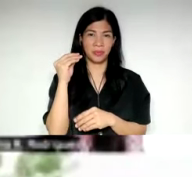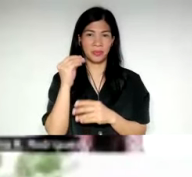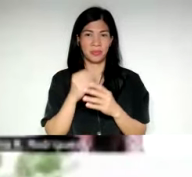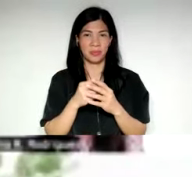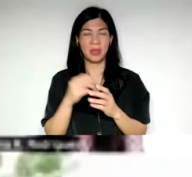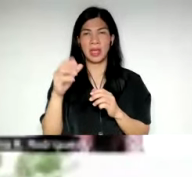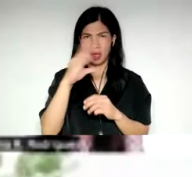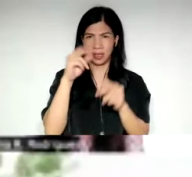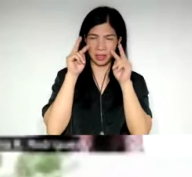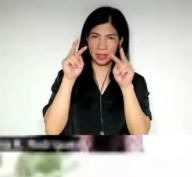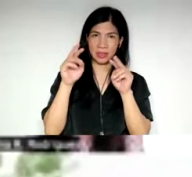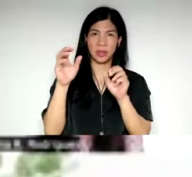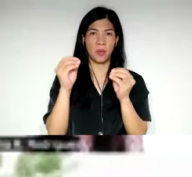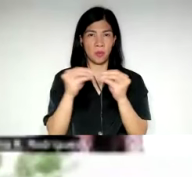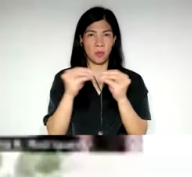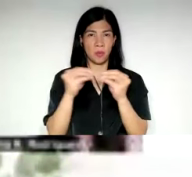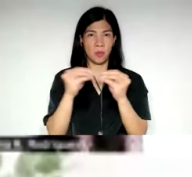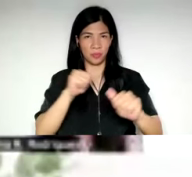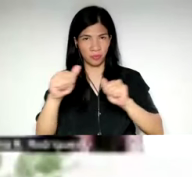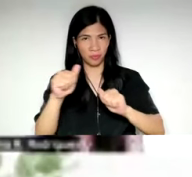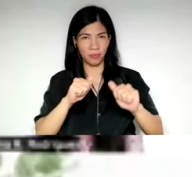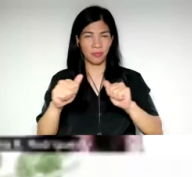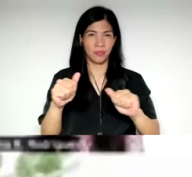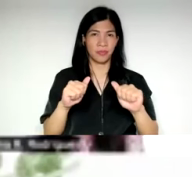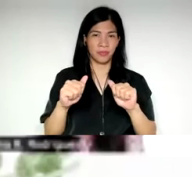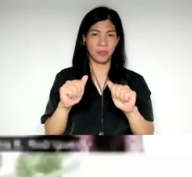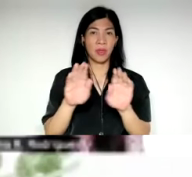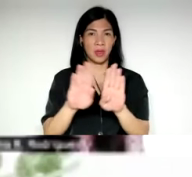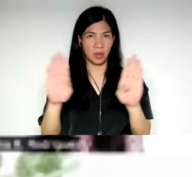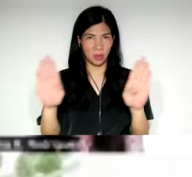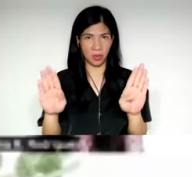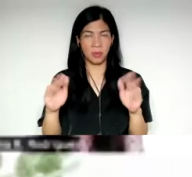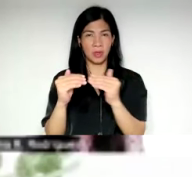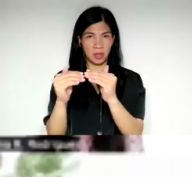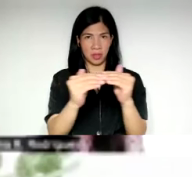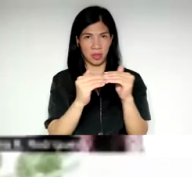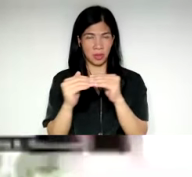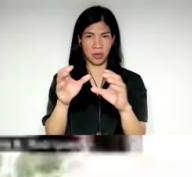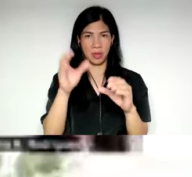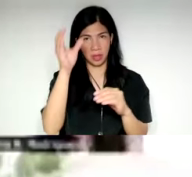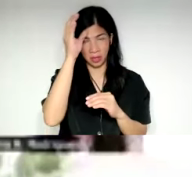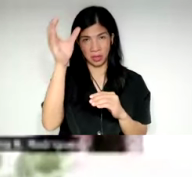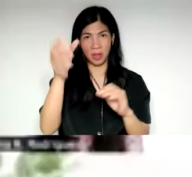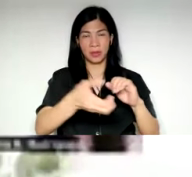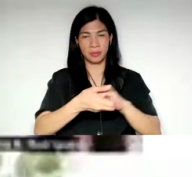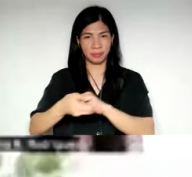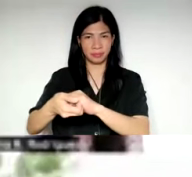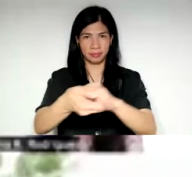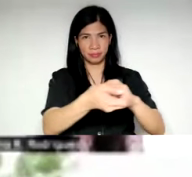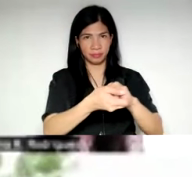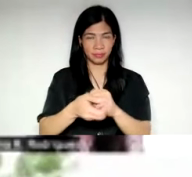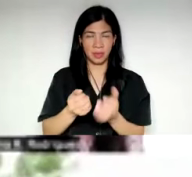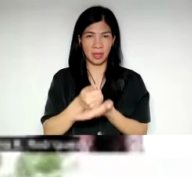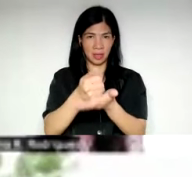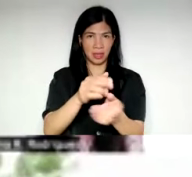stakeholders to make sense of the experience of climate change and define their climate information needs. Always focus on